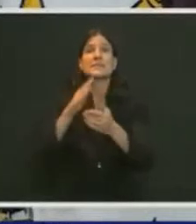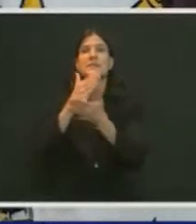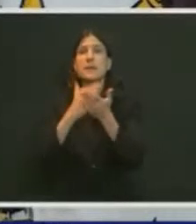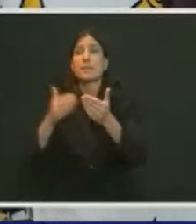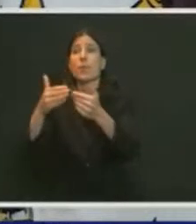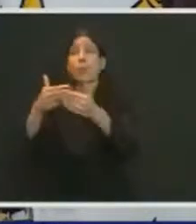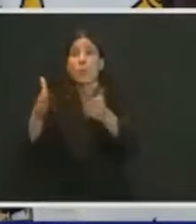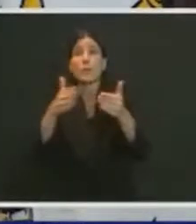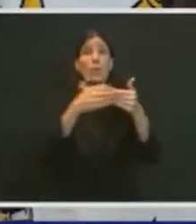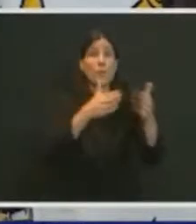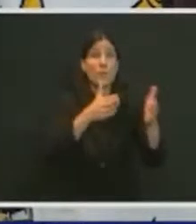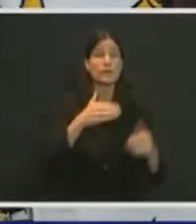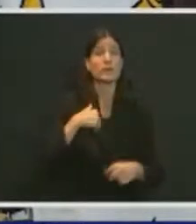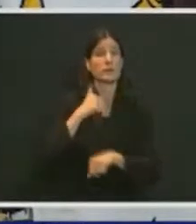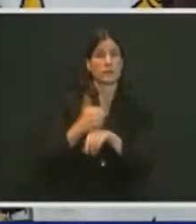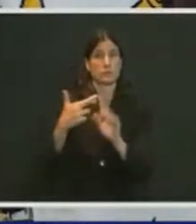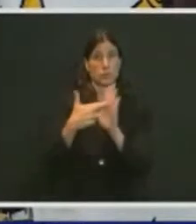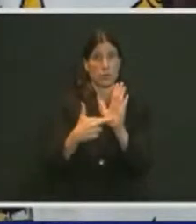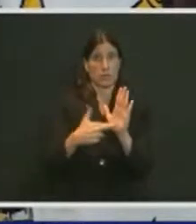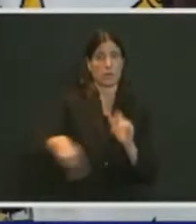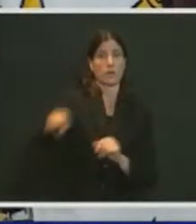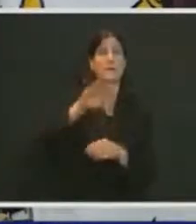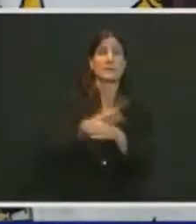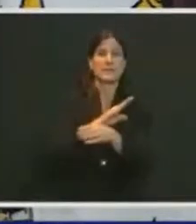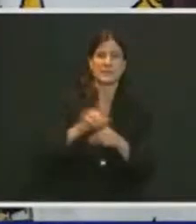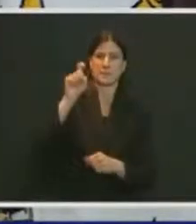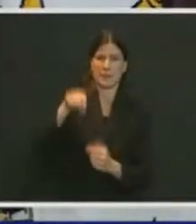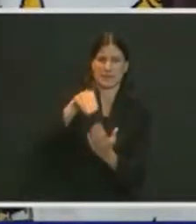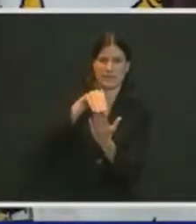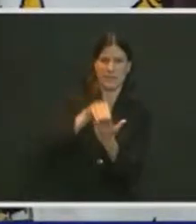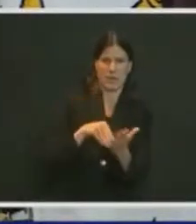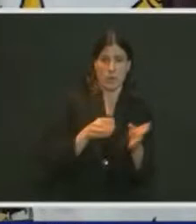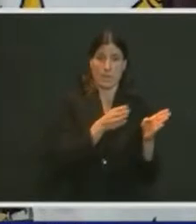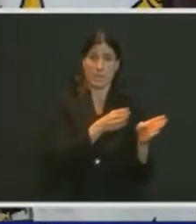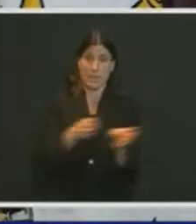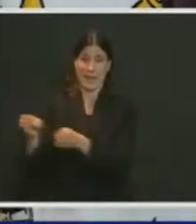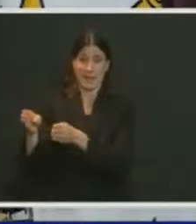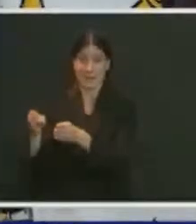complete. There's an easy-to-use template online at